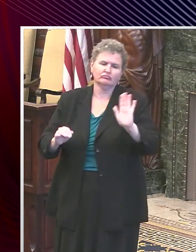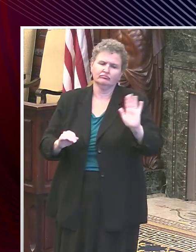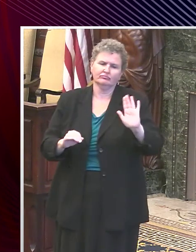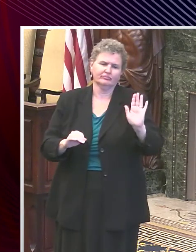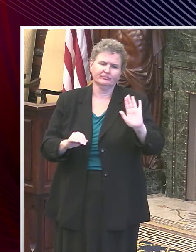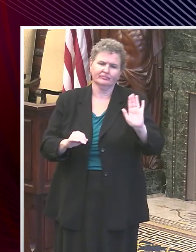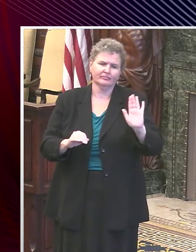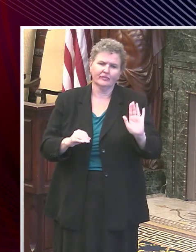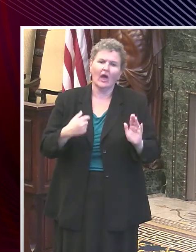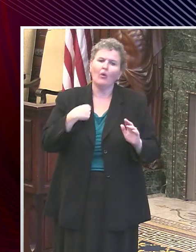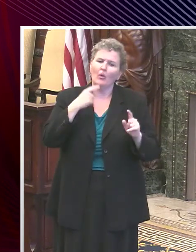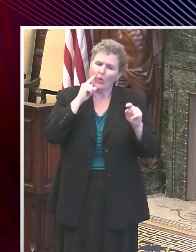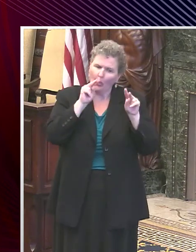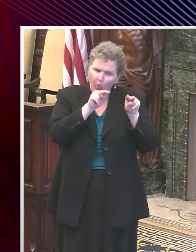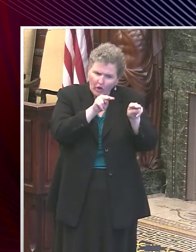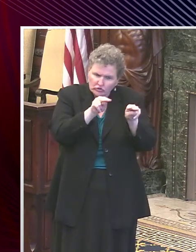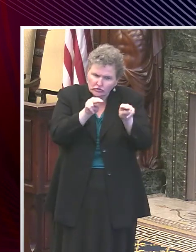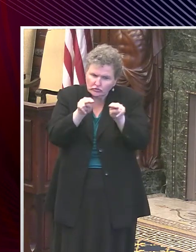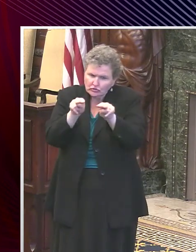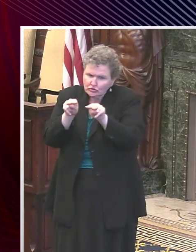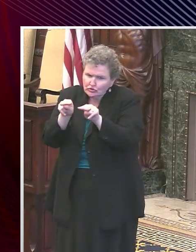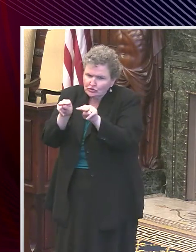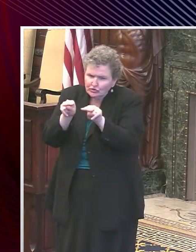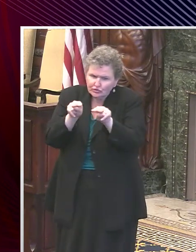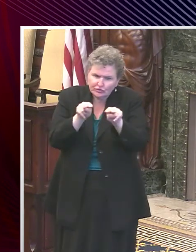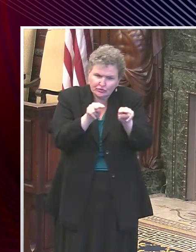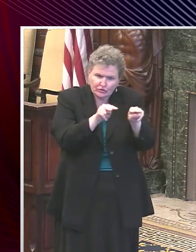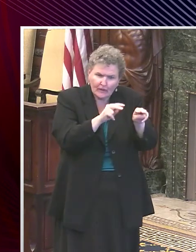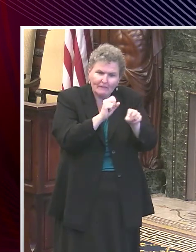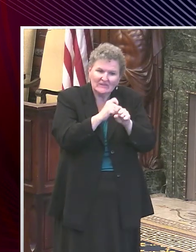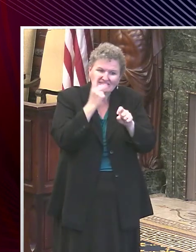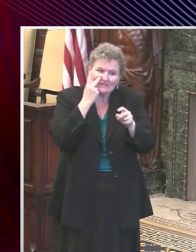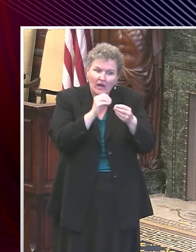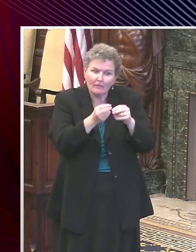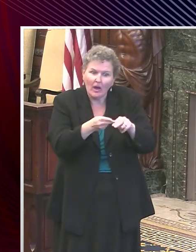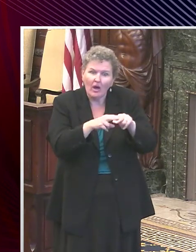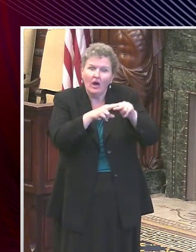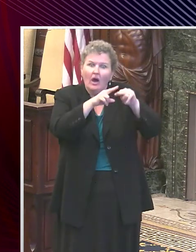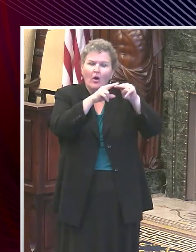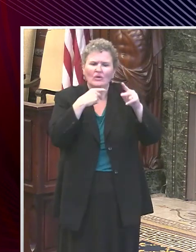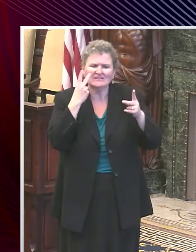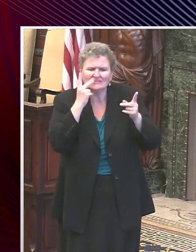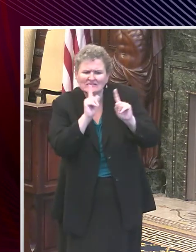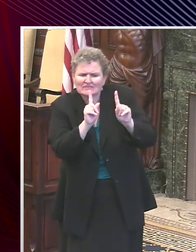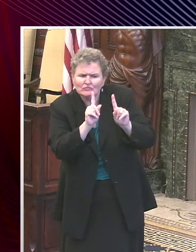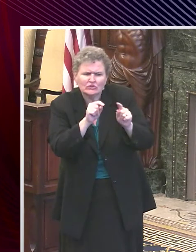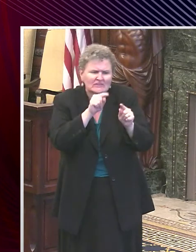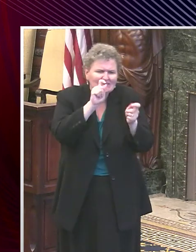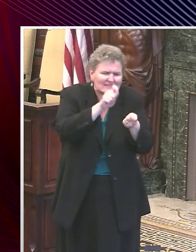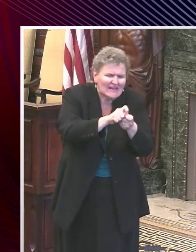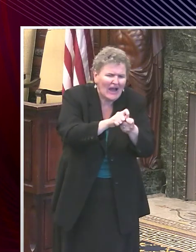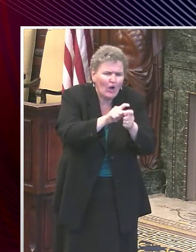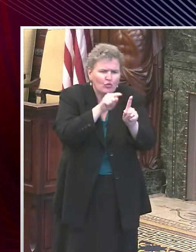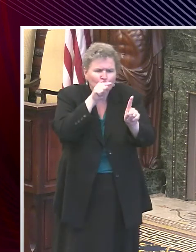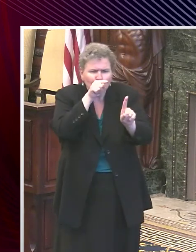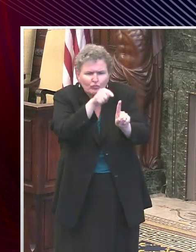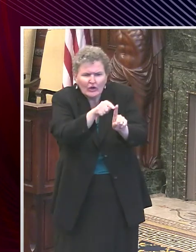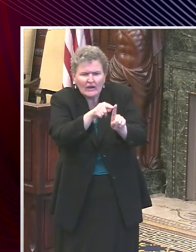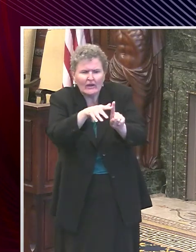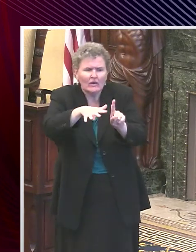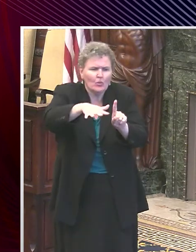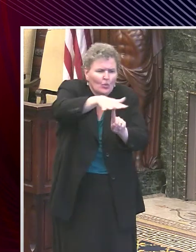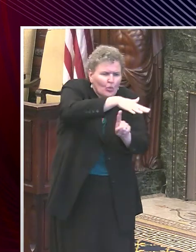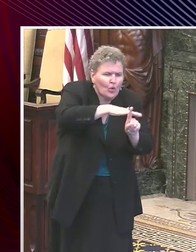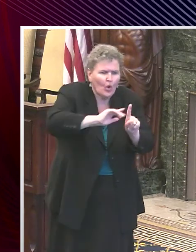are going to look at things, and if we feel that cases are rising and that we find specific locations or settings